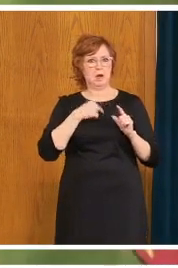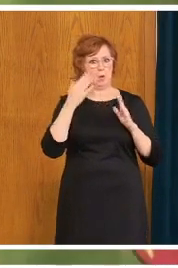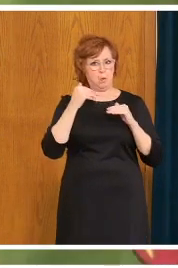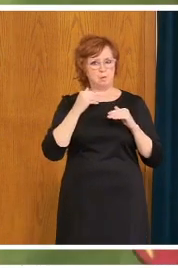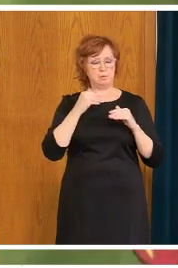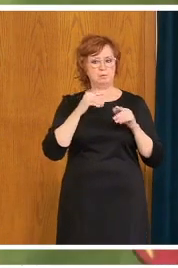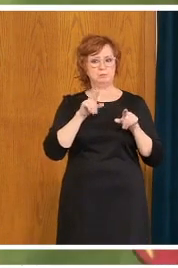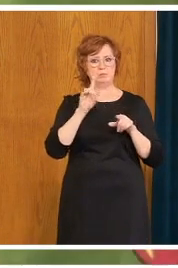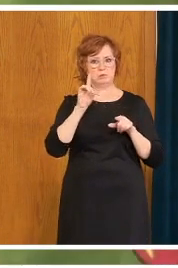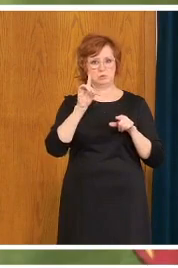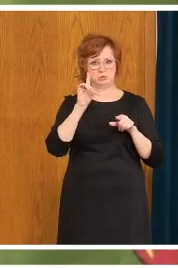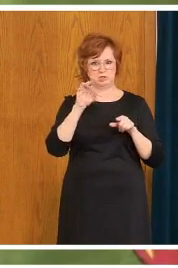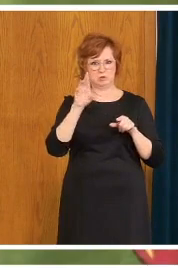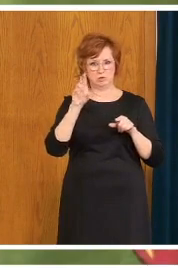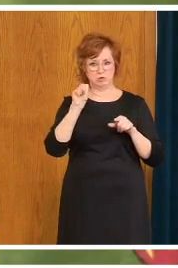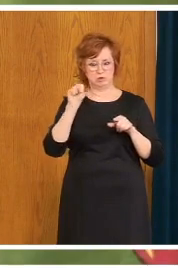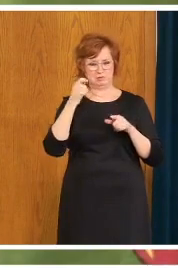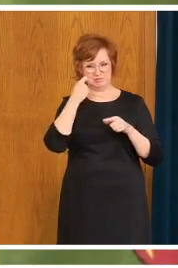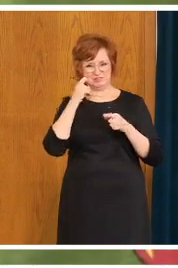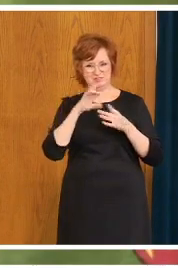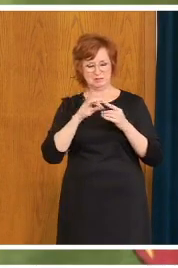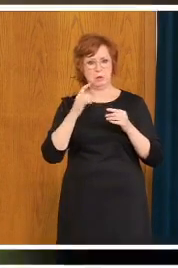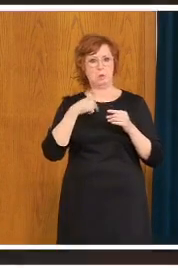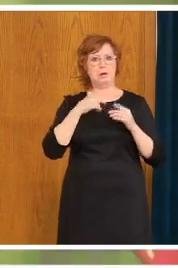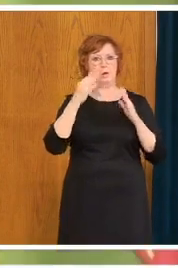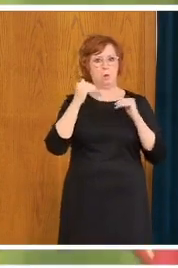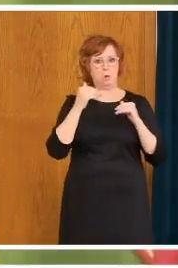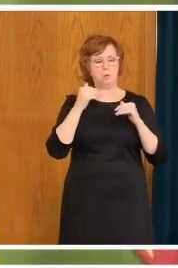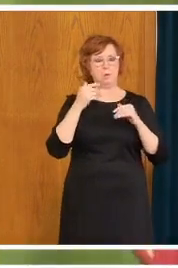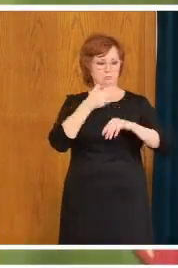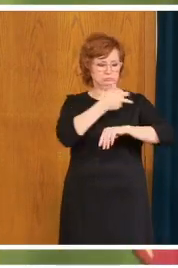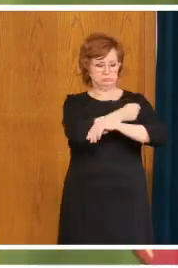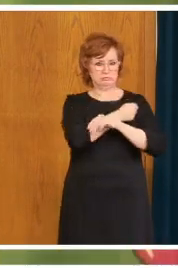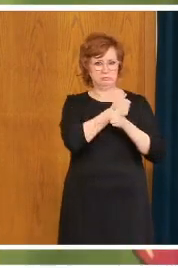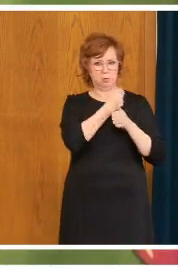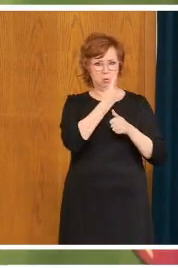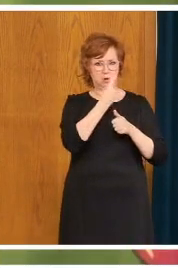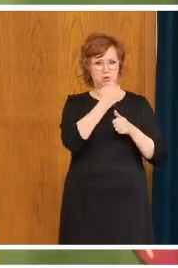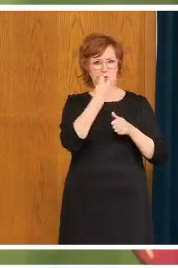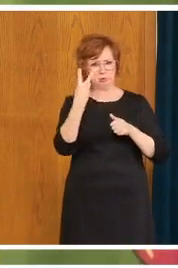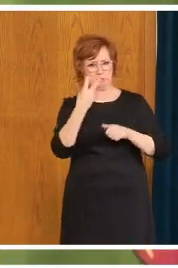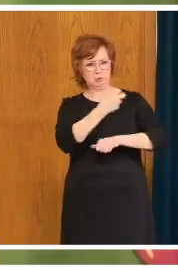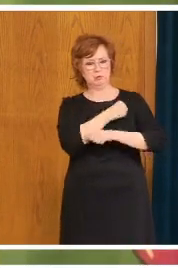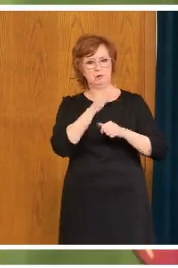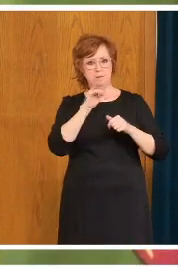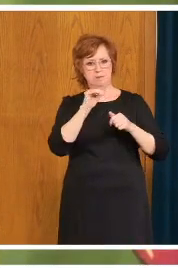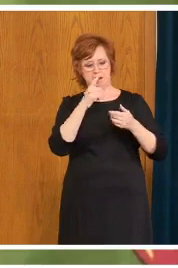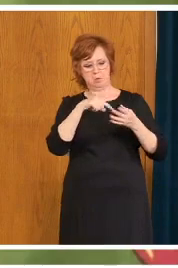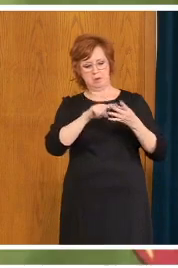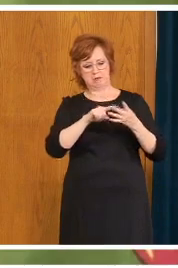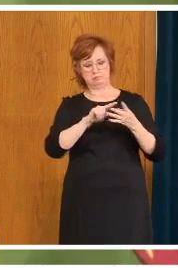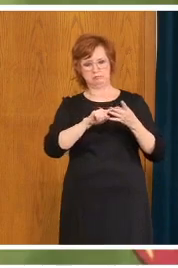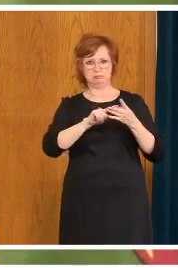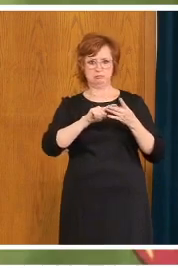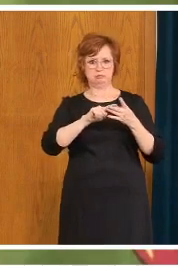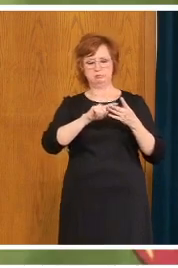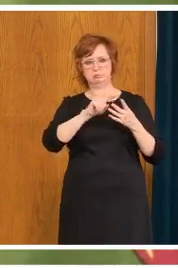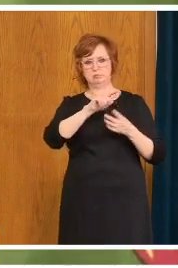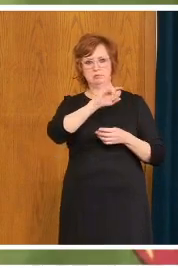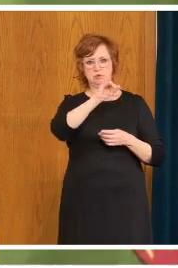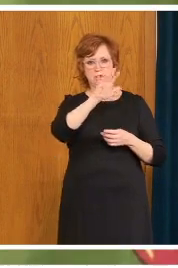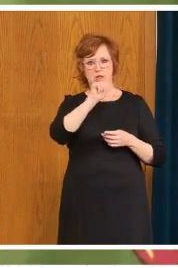Dr. Shahab identified, that we can get 1 or 2 shots into everybody by midsummer. That obviously has an impact on